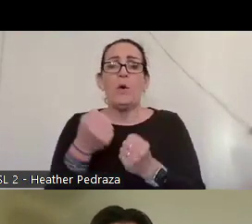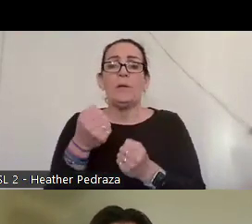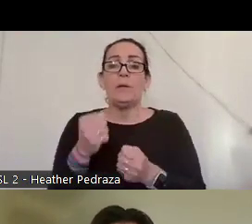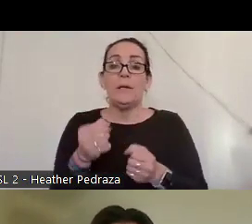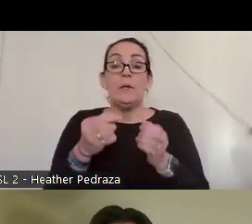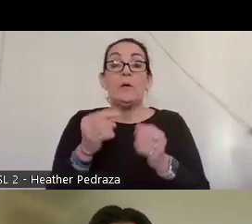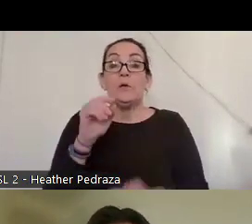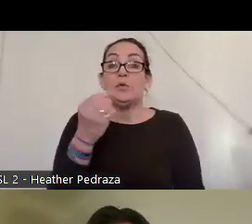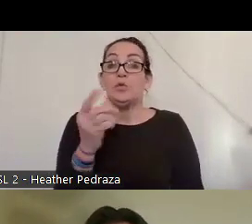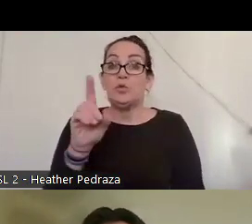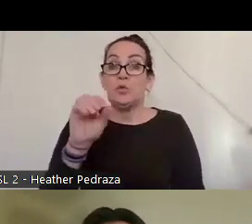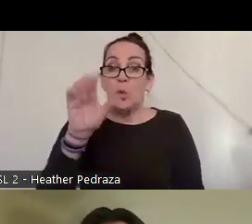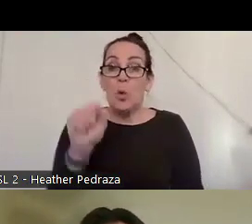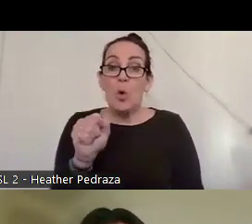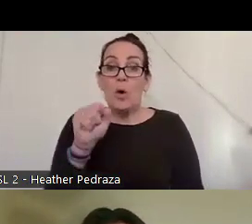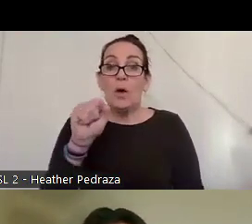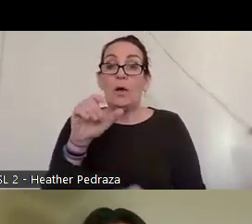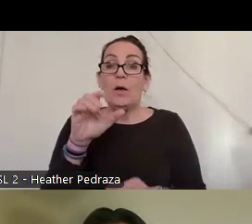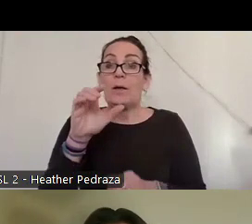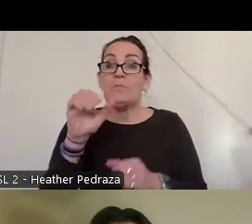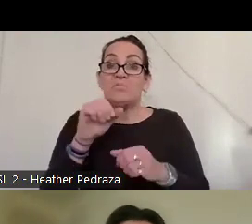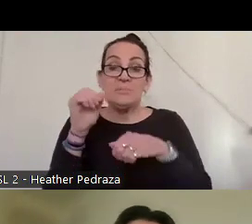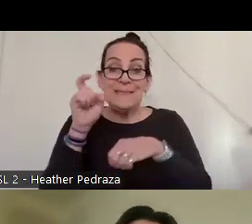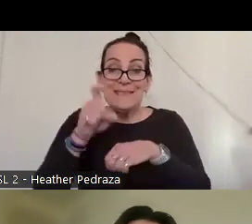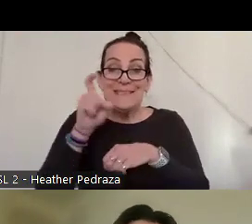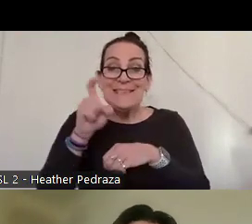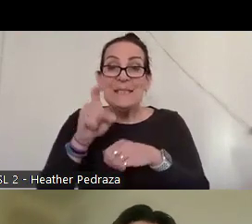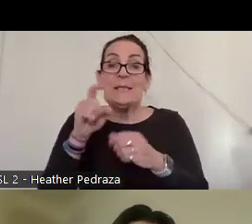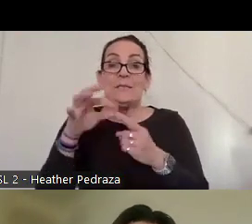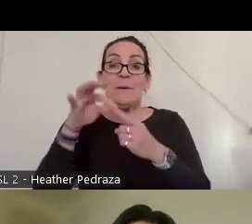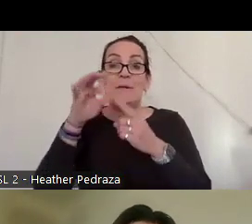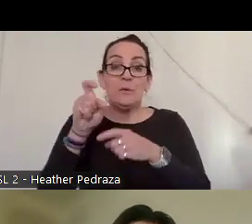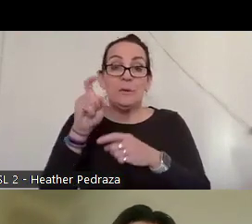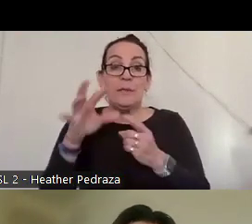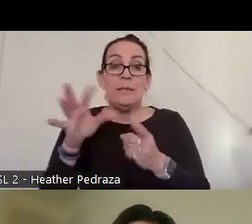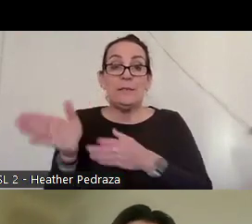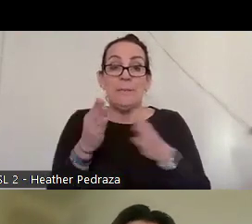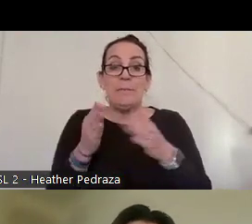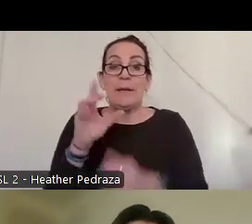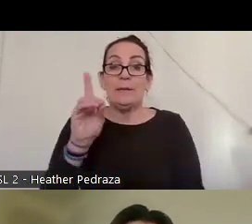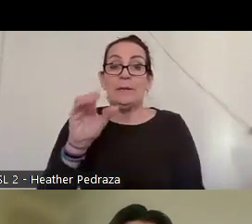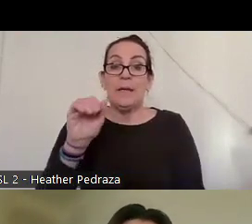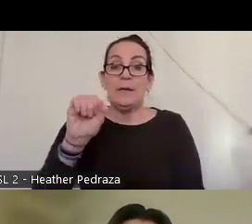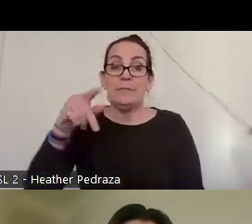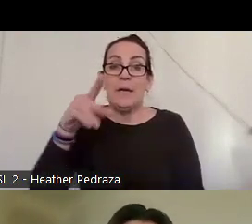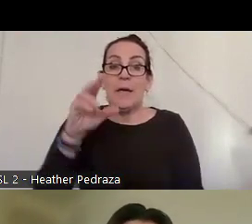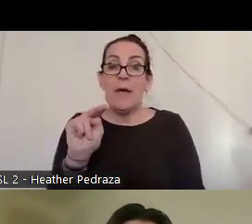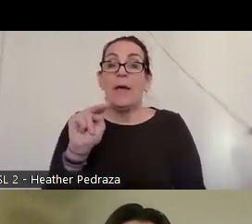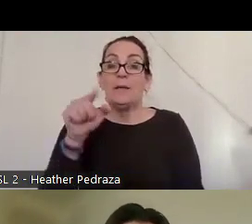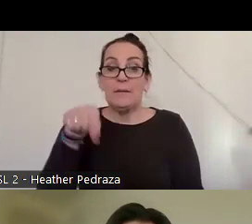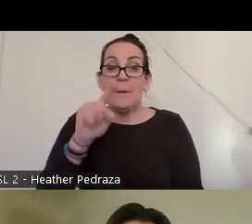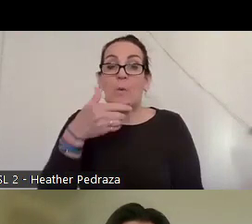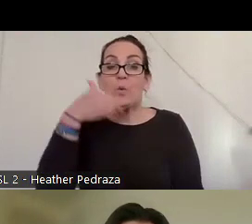needs plans, or DSNPs, in fulfilling a new requirement around tracking older adult members who have had an